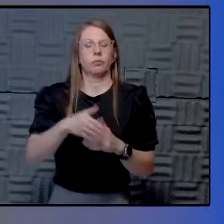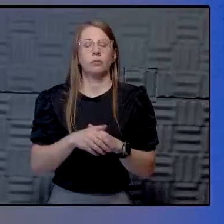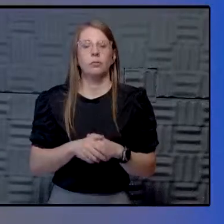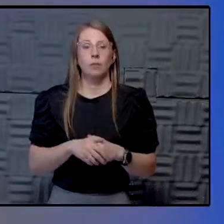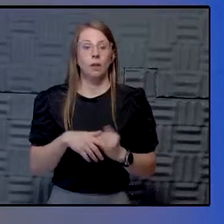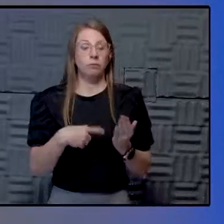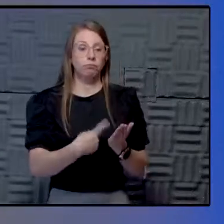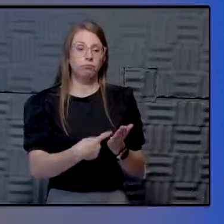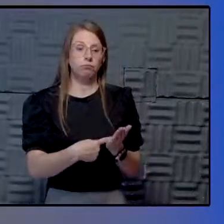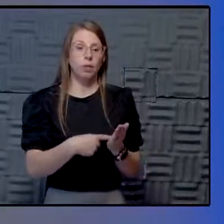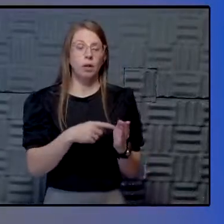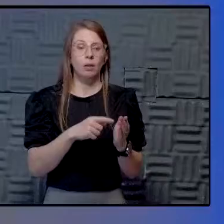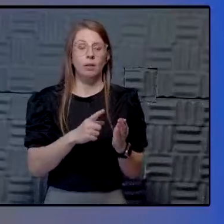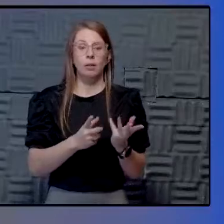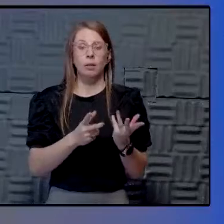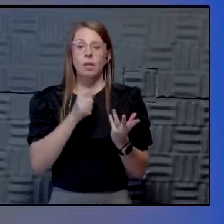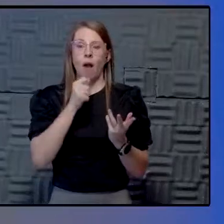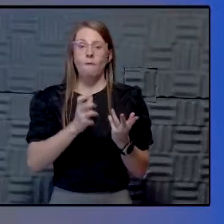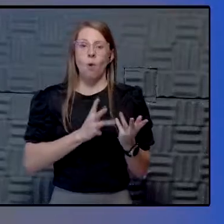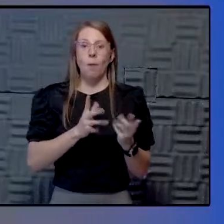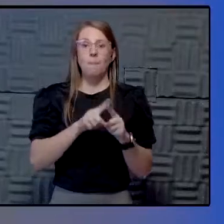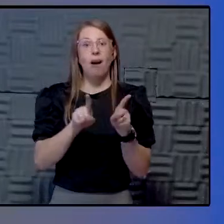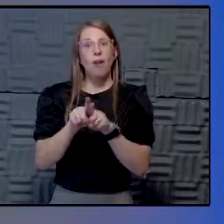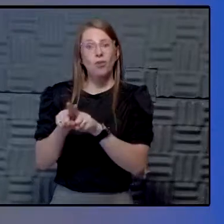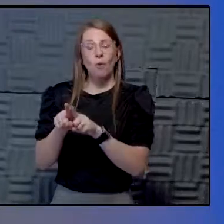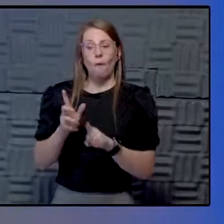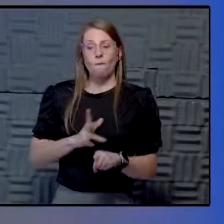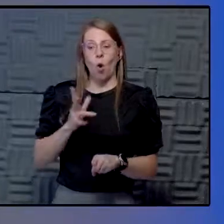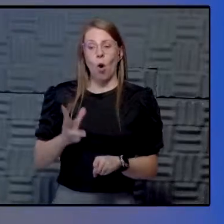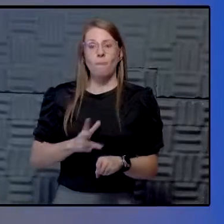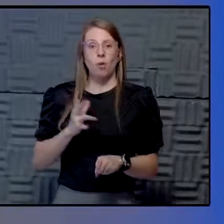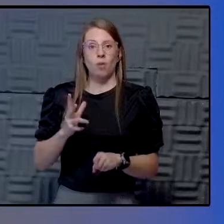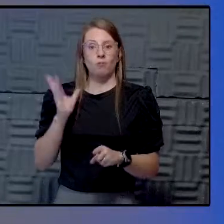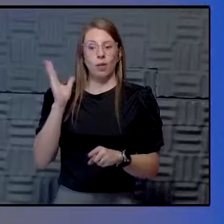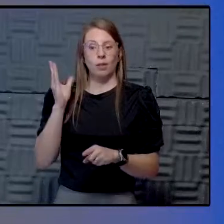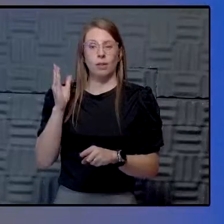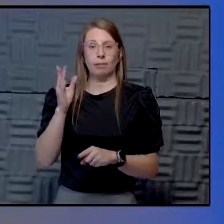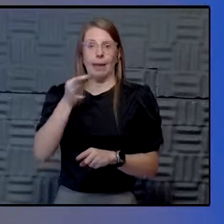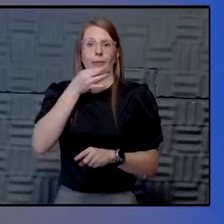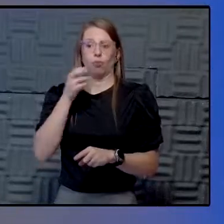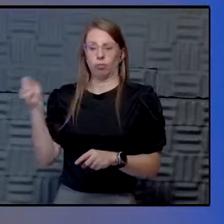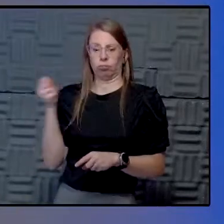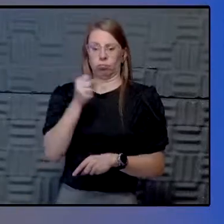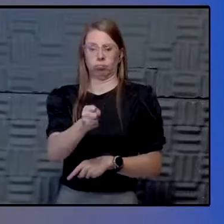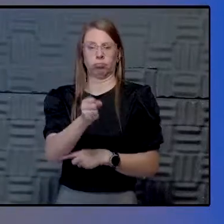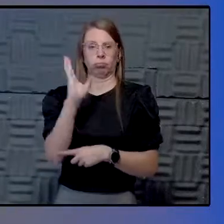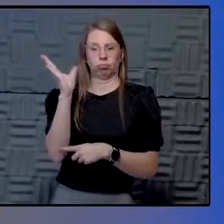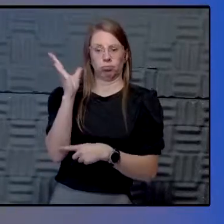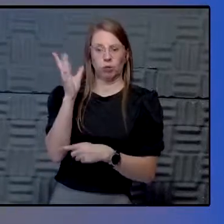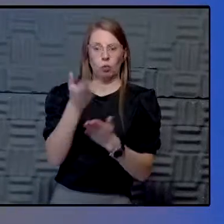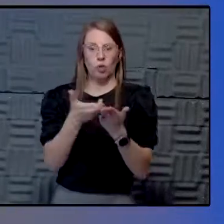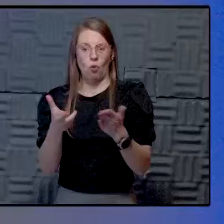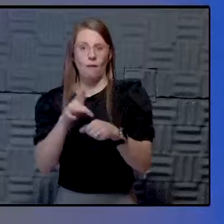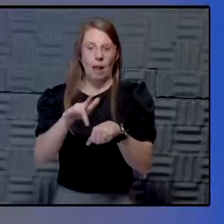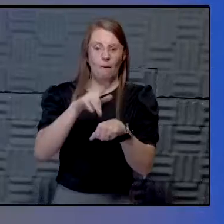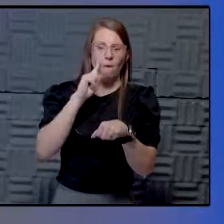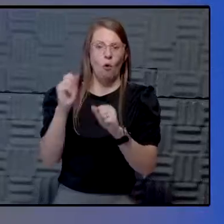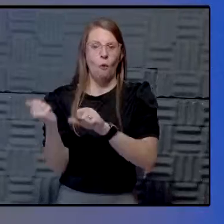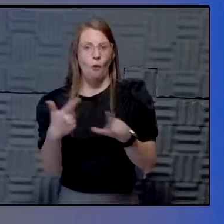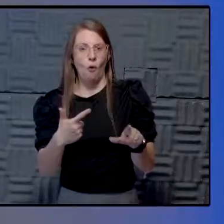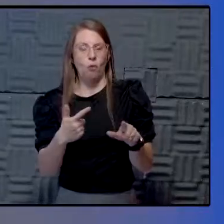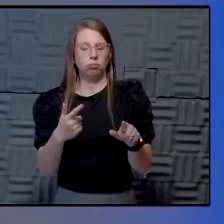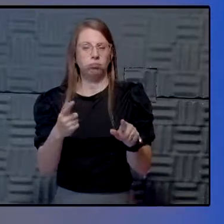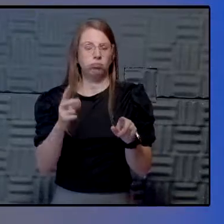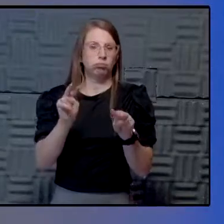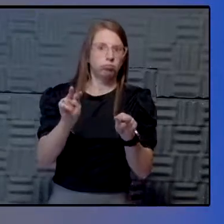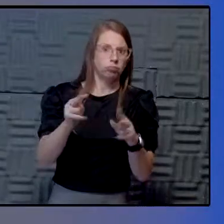talk about it, we informally, but we actually have formal presentations and bring in experts. We make resources available to everybody in